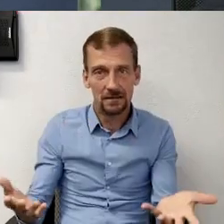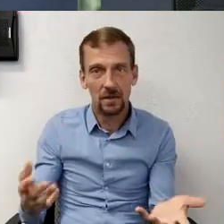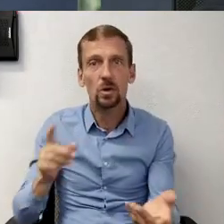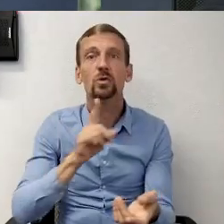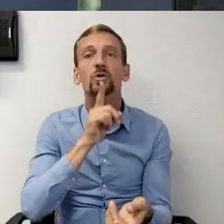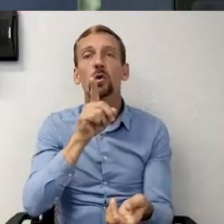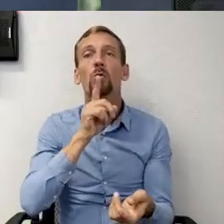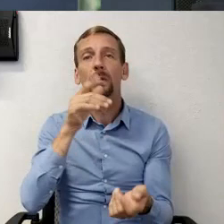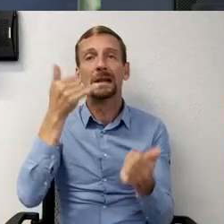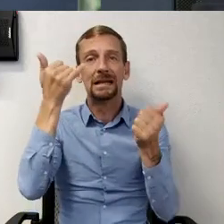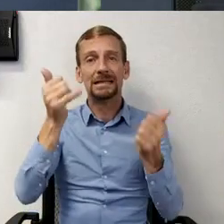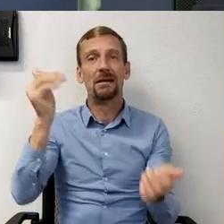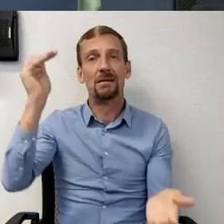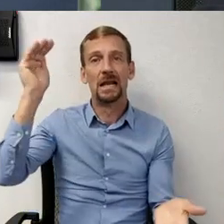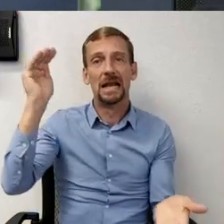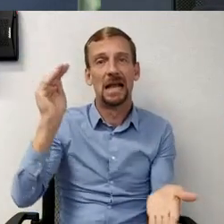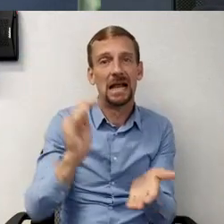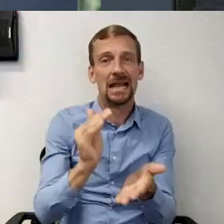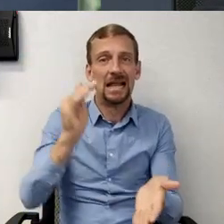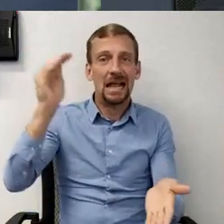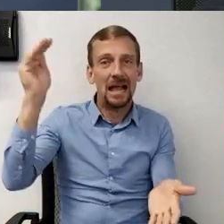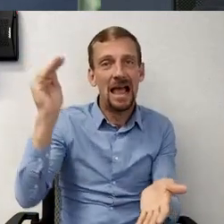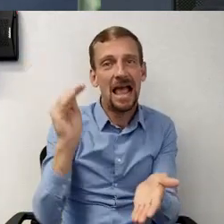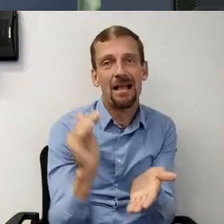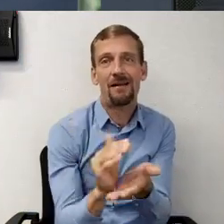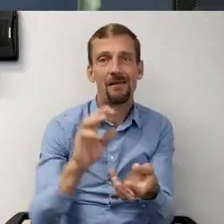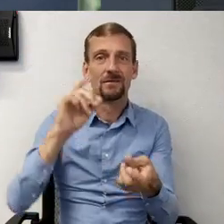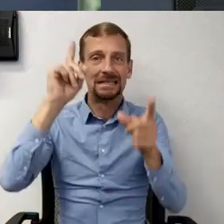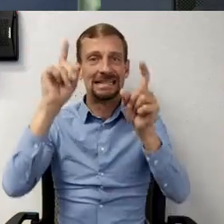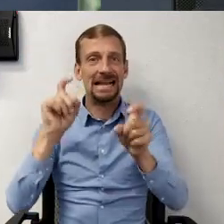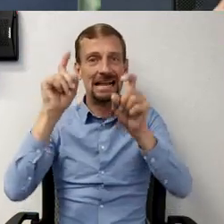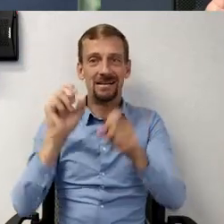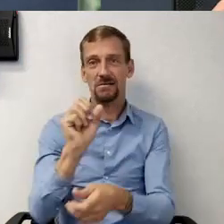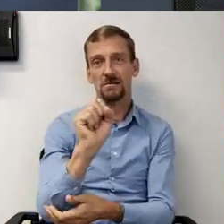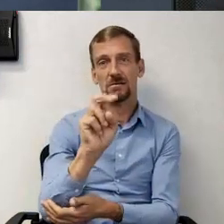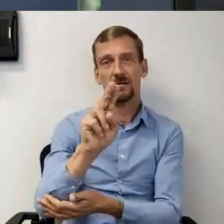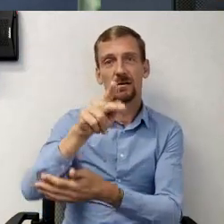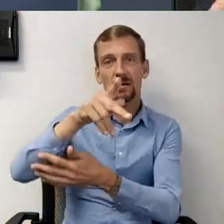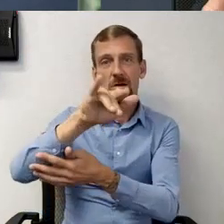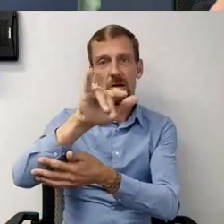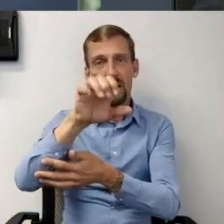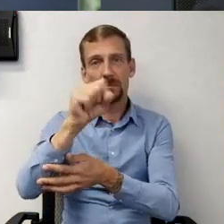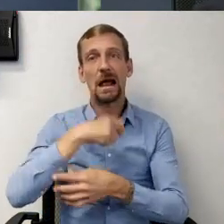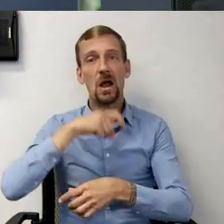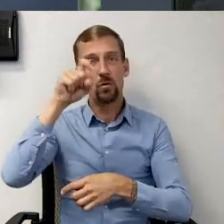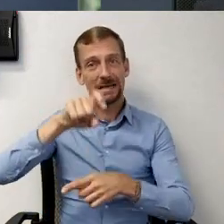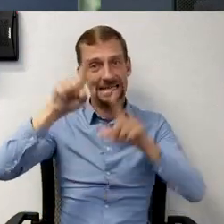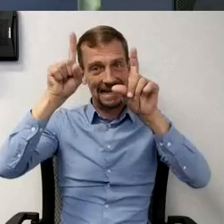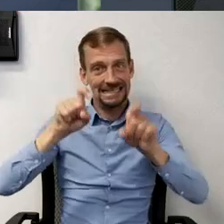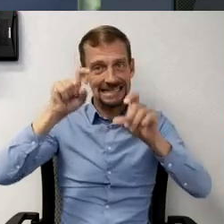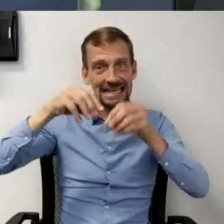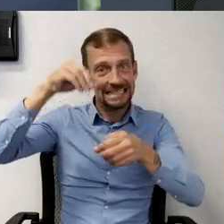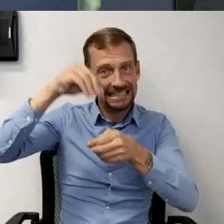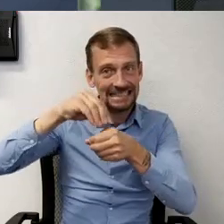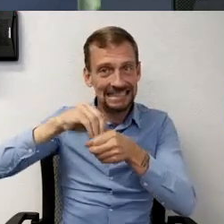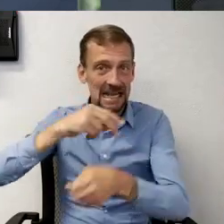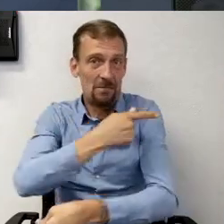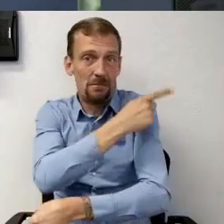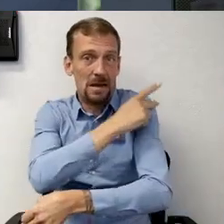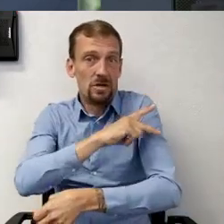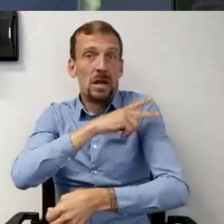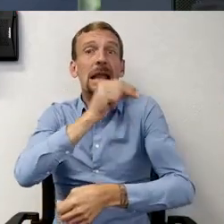the hundreds of testing supplies that are available that we need to test inpatients and our healthcare